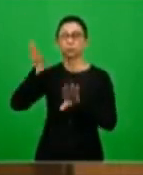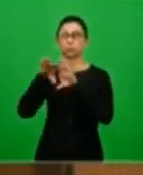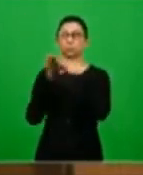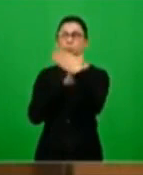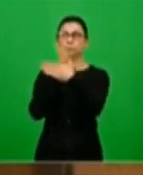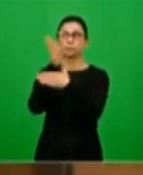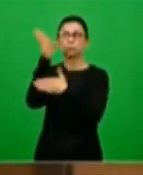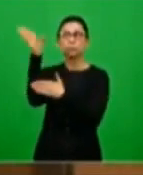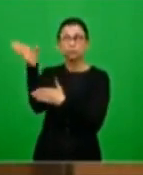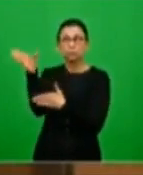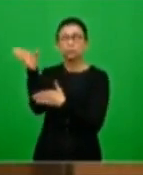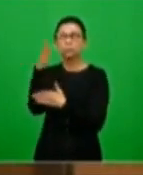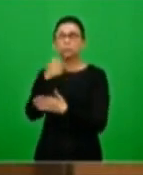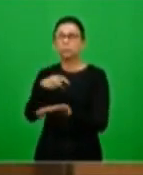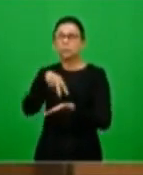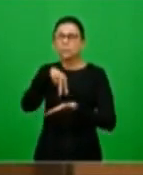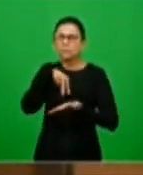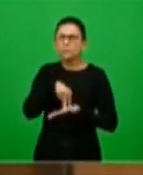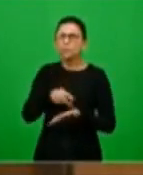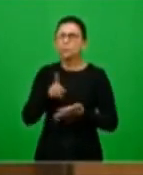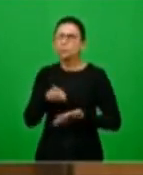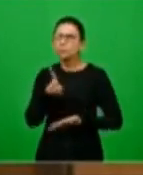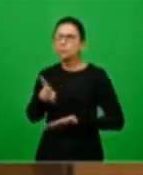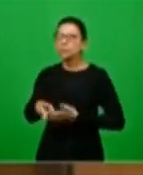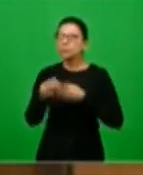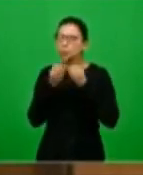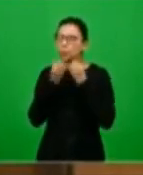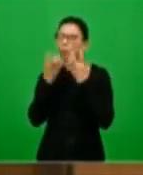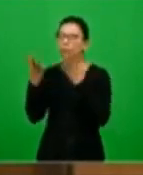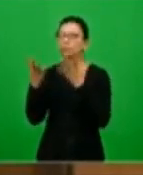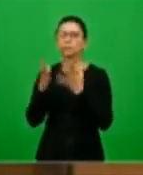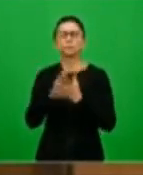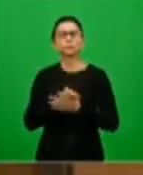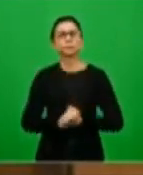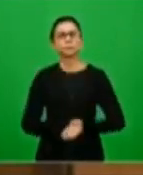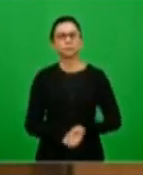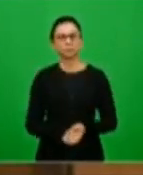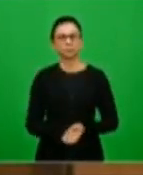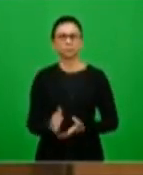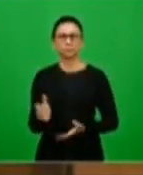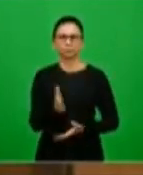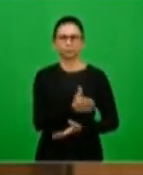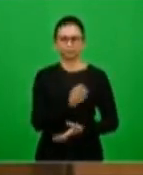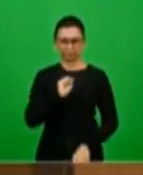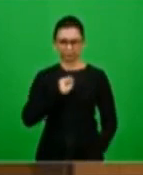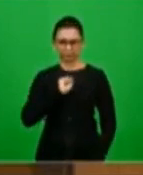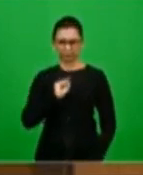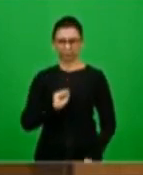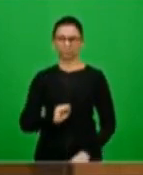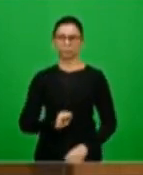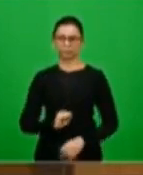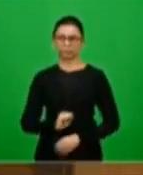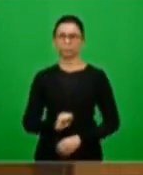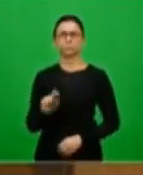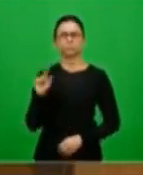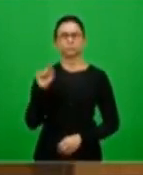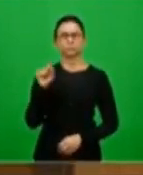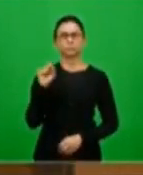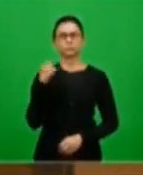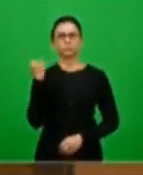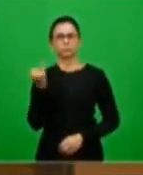who has ascended into heaven, Jesus the Son of God, let us hold firmly to the faith we